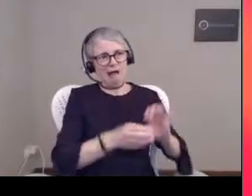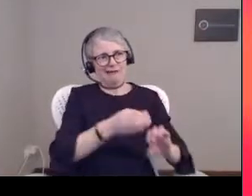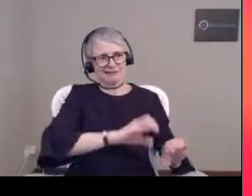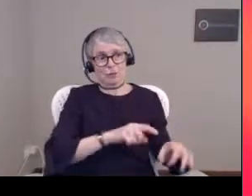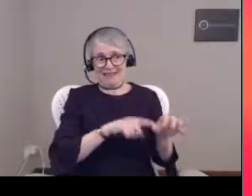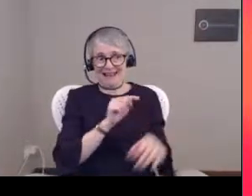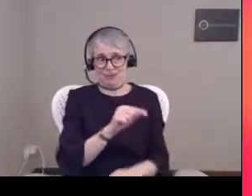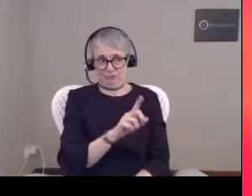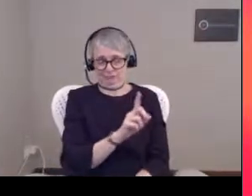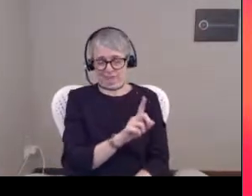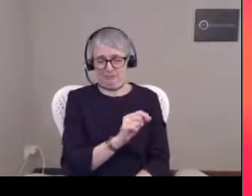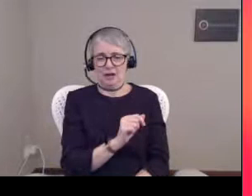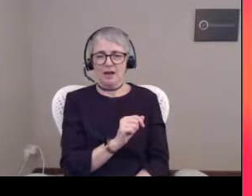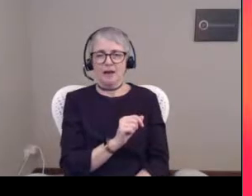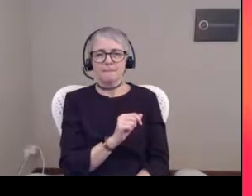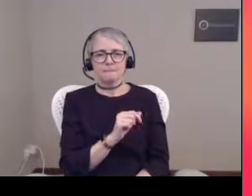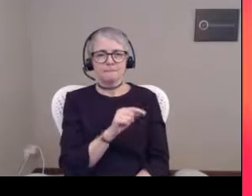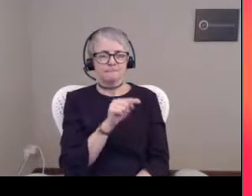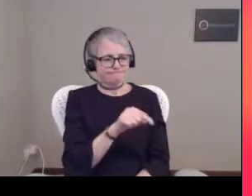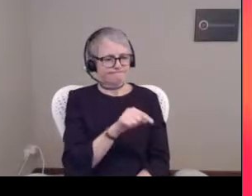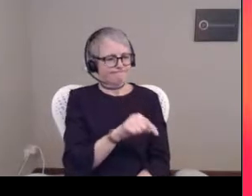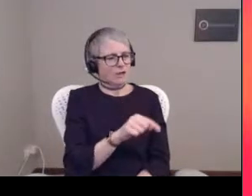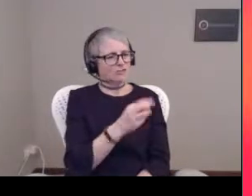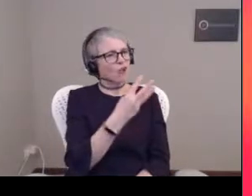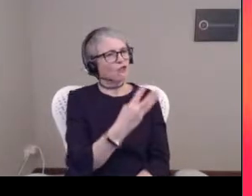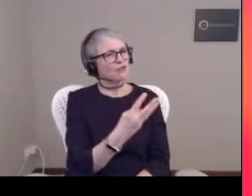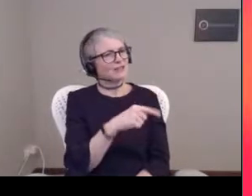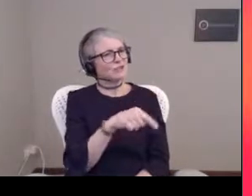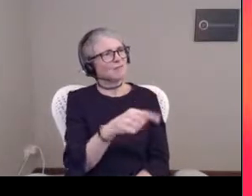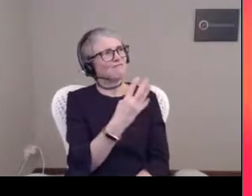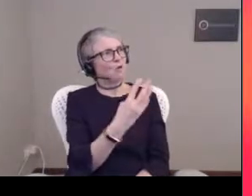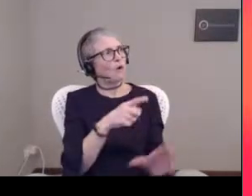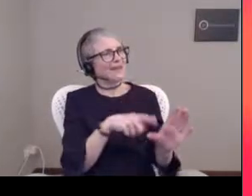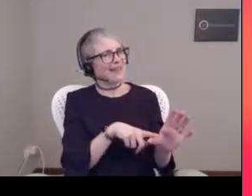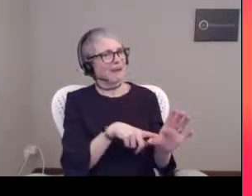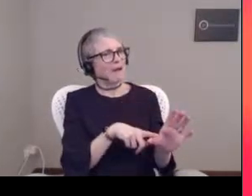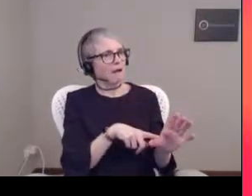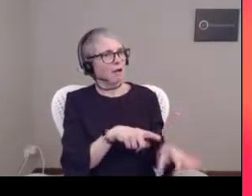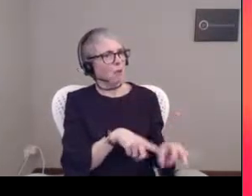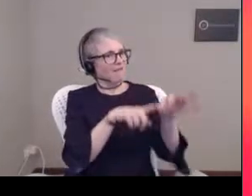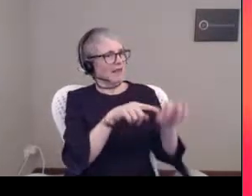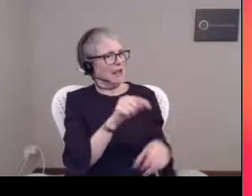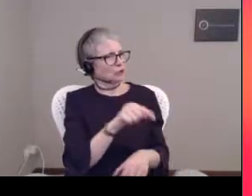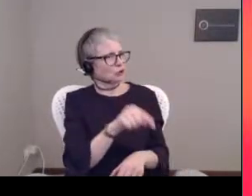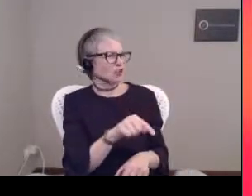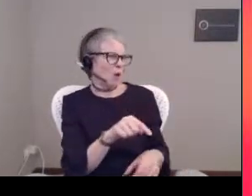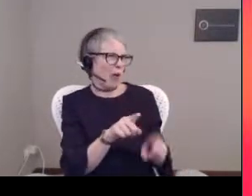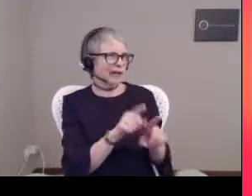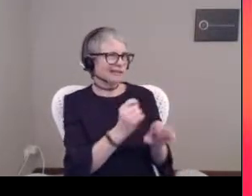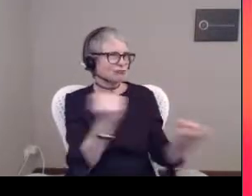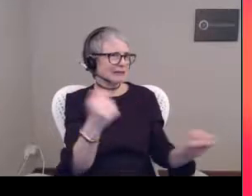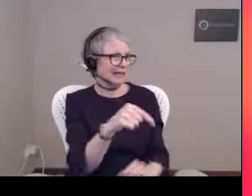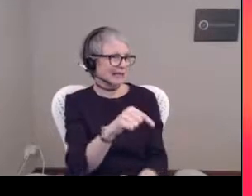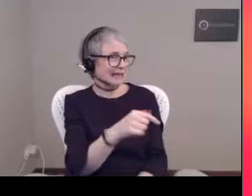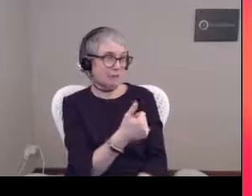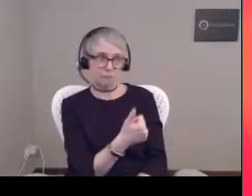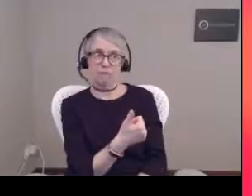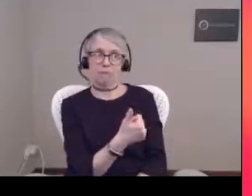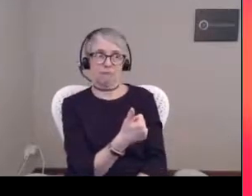It's on its own because it is a 3 to 4 year qualification plan, so it's much more up to like degree level. It's an